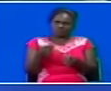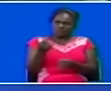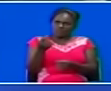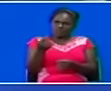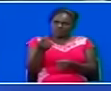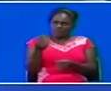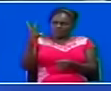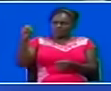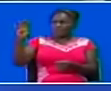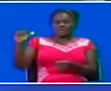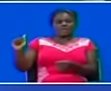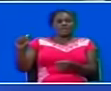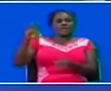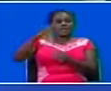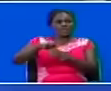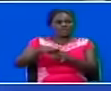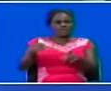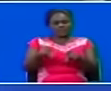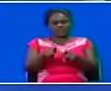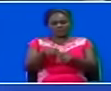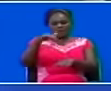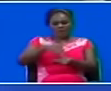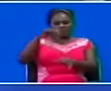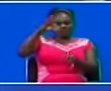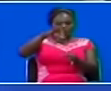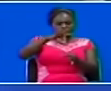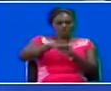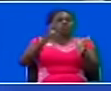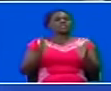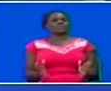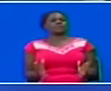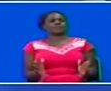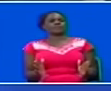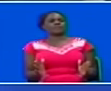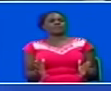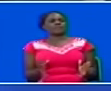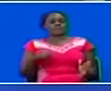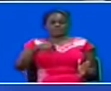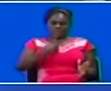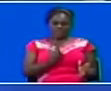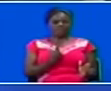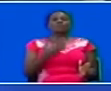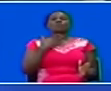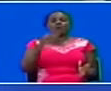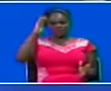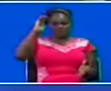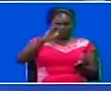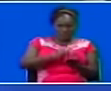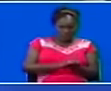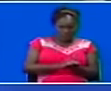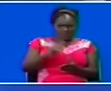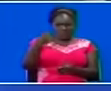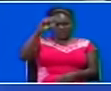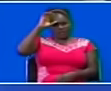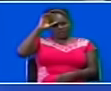person, the MCA, affects the same voter. So I am strongly persuaded that in the Kenyan context, holding